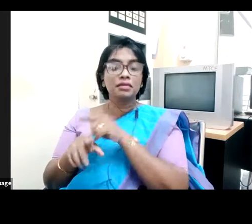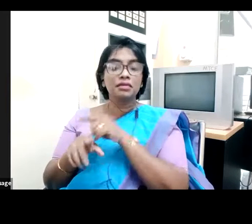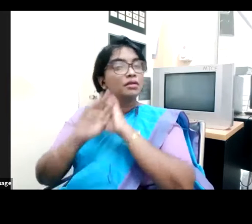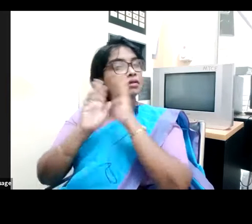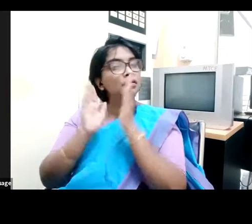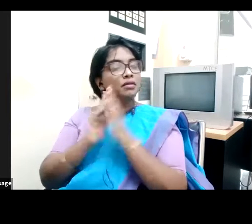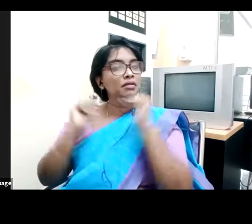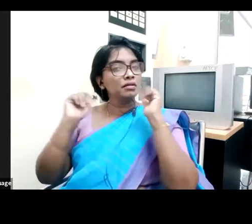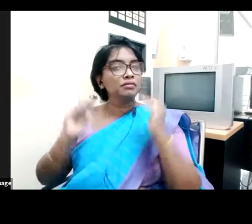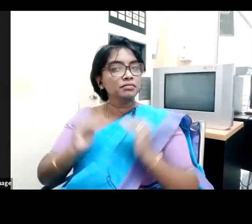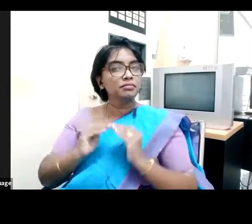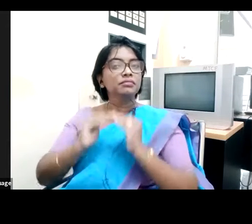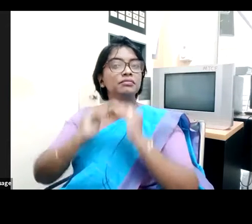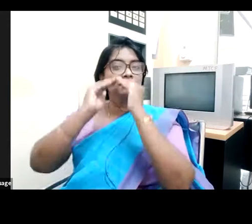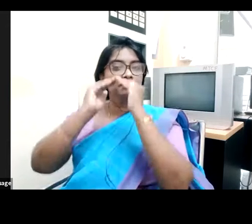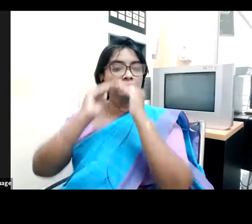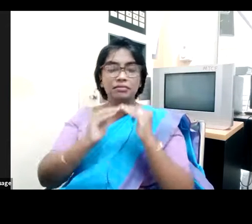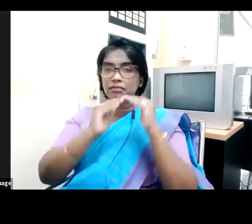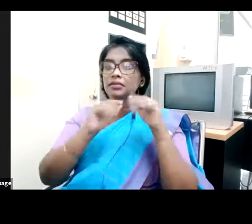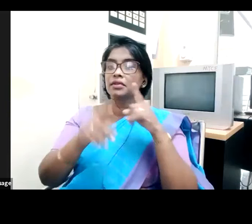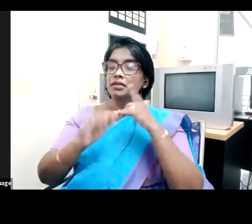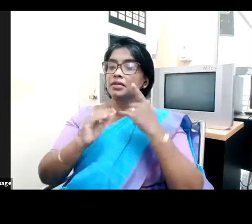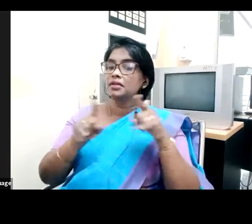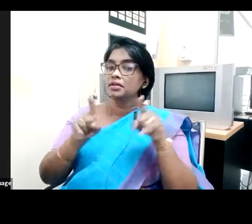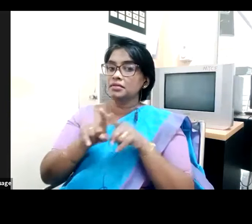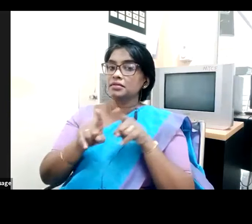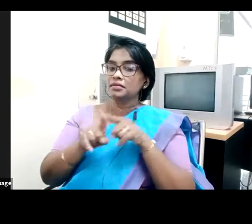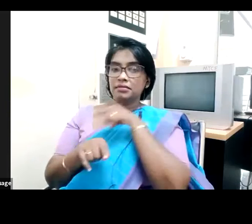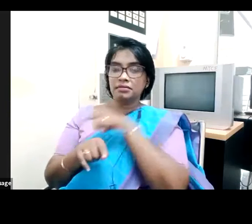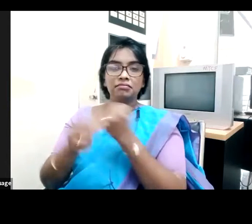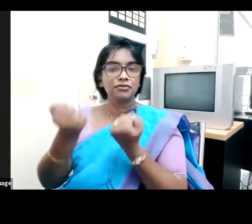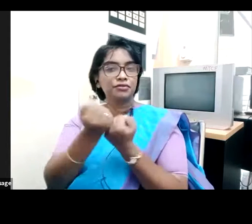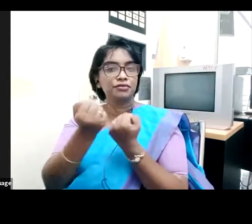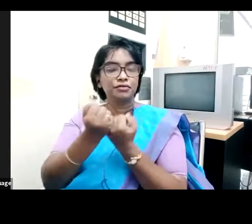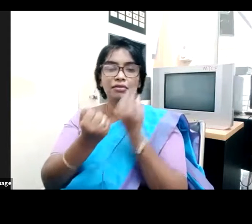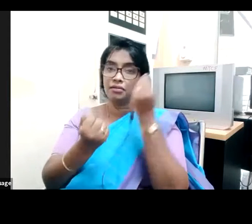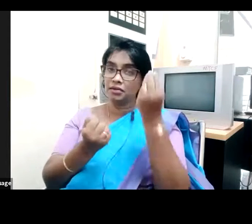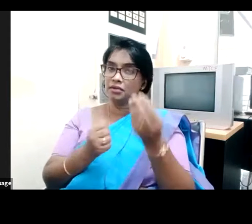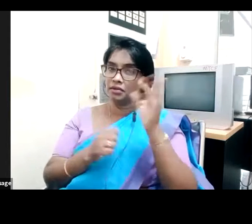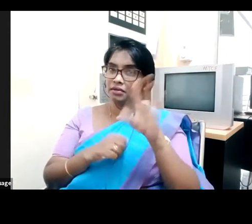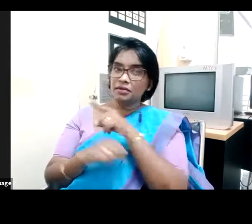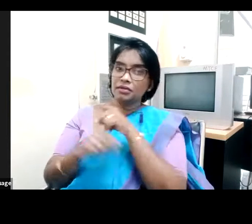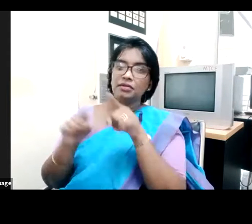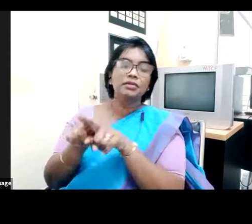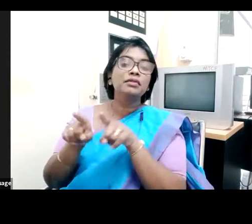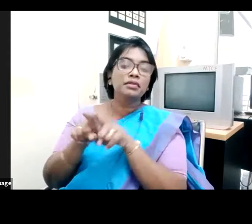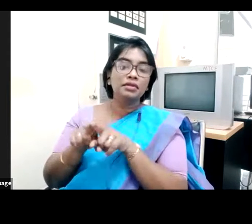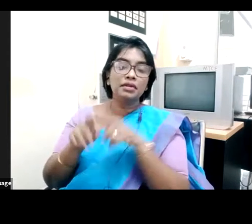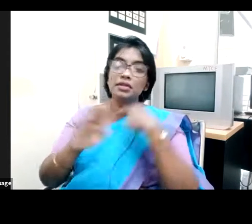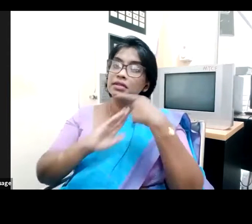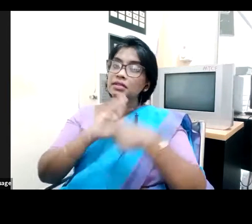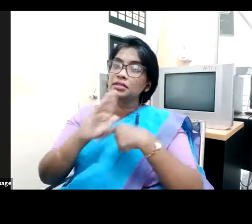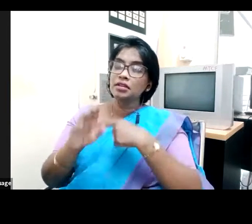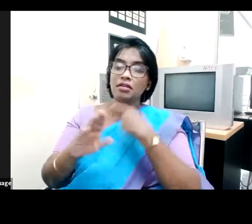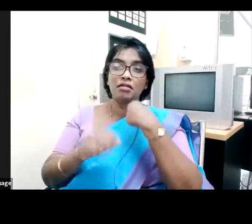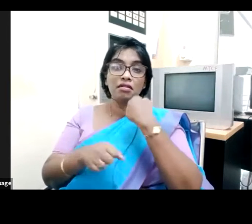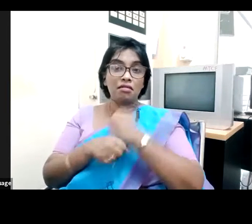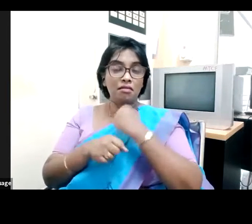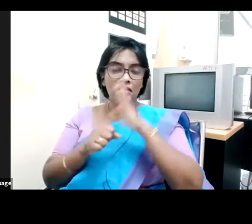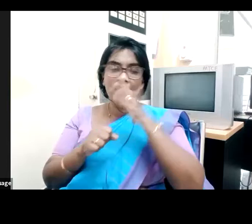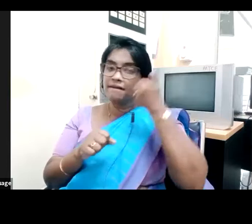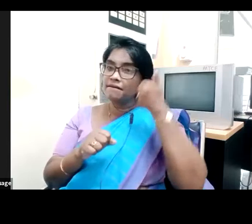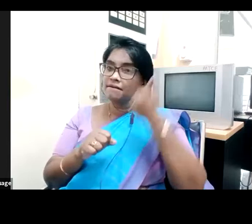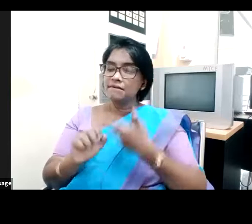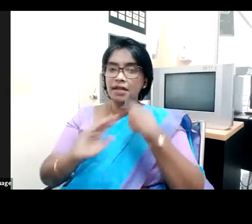Target 7. And in fact, Sri Lanka is a pathfinder country of Alliance 8.7.